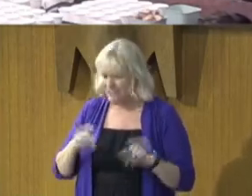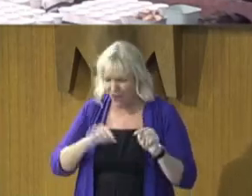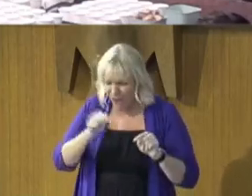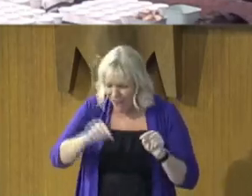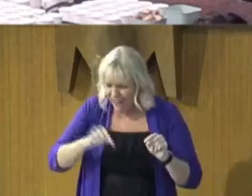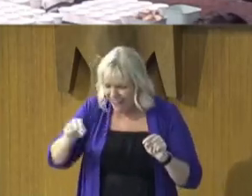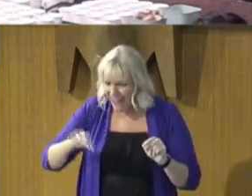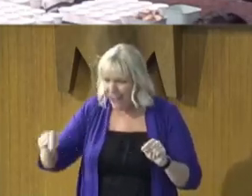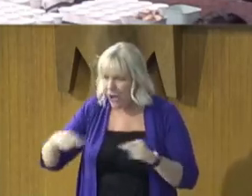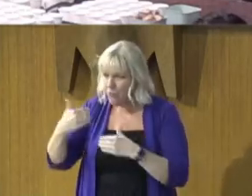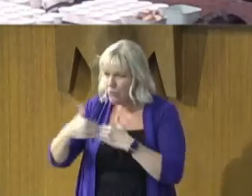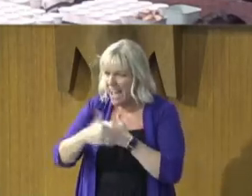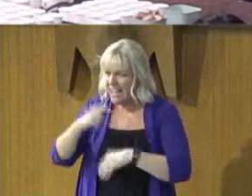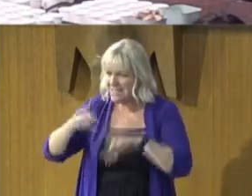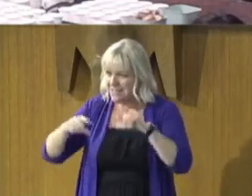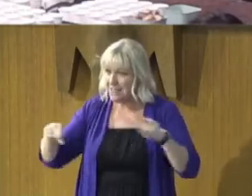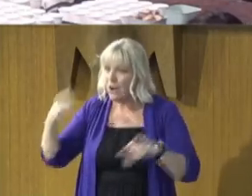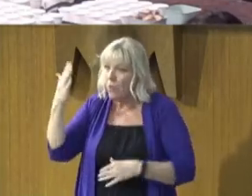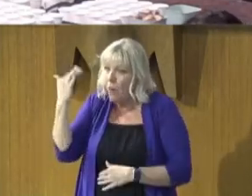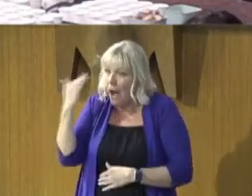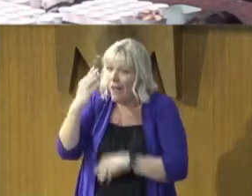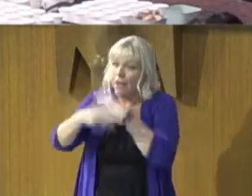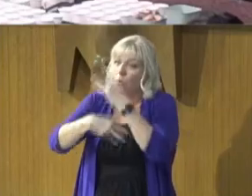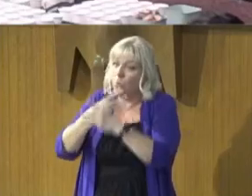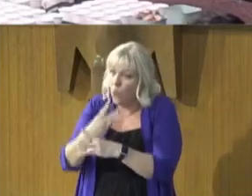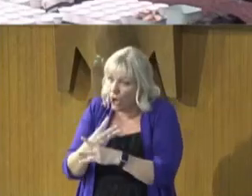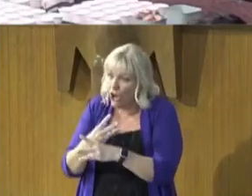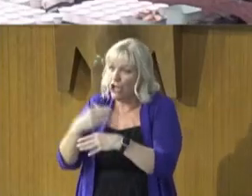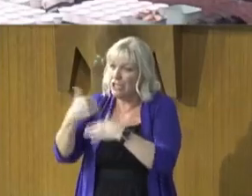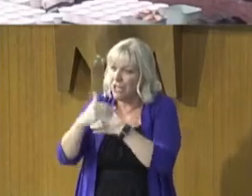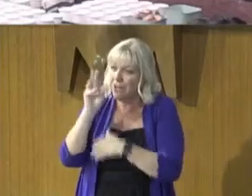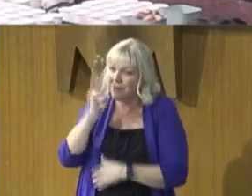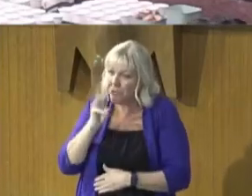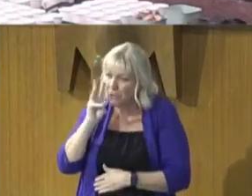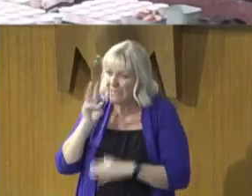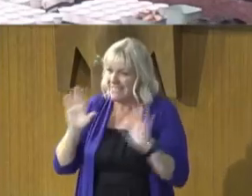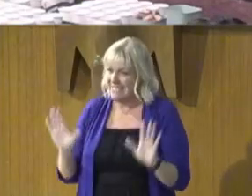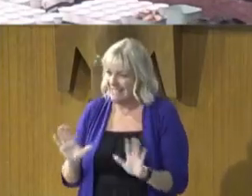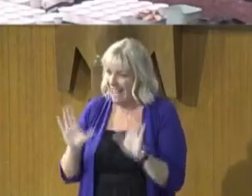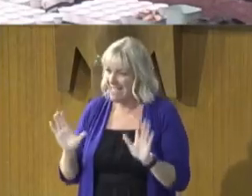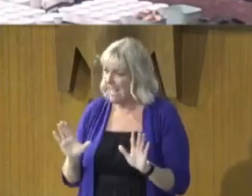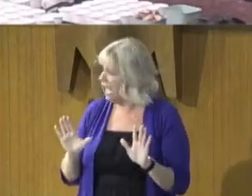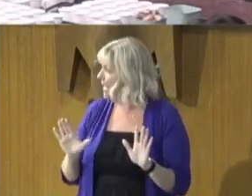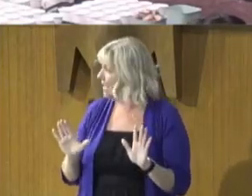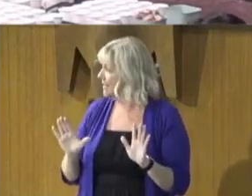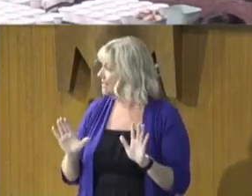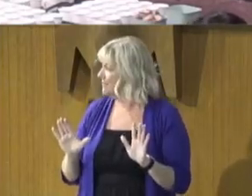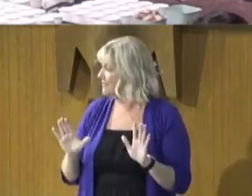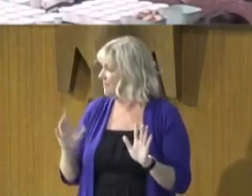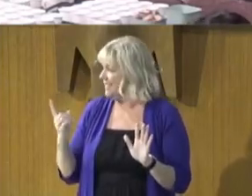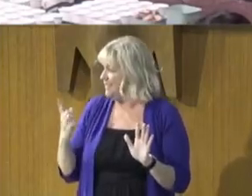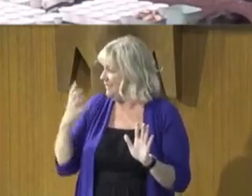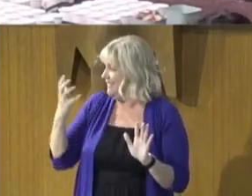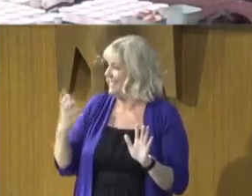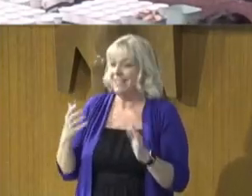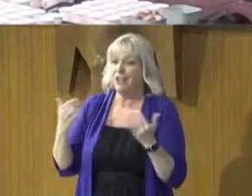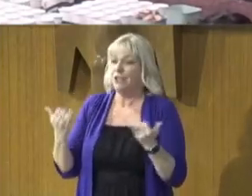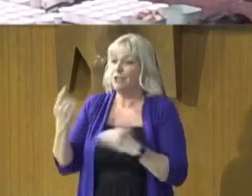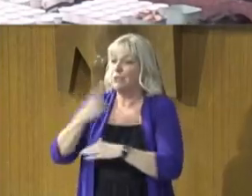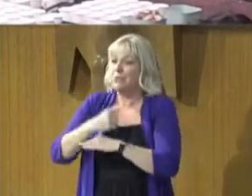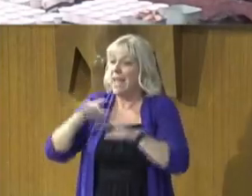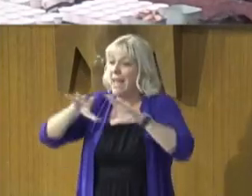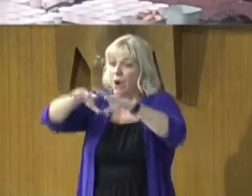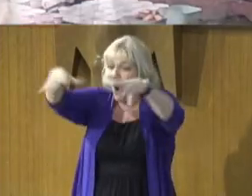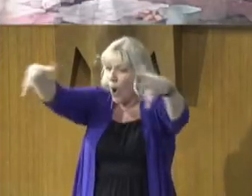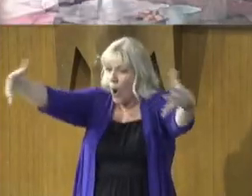from around the world today because it's World Communion Sunday. And we are celebrating the fact that today, all around the